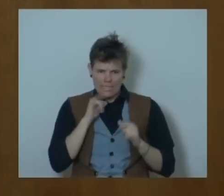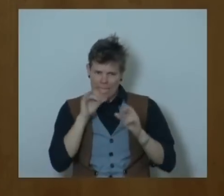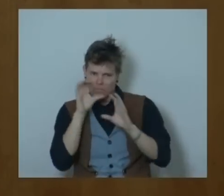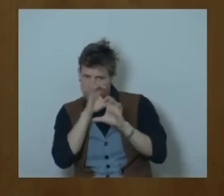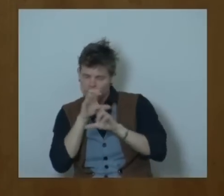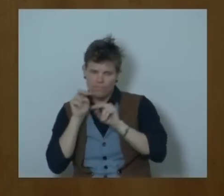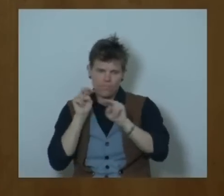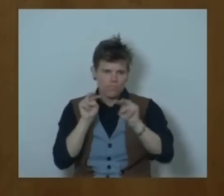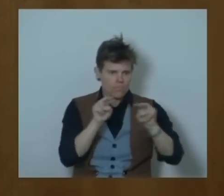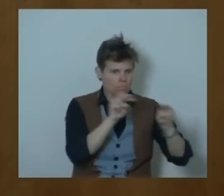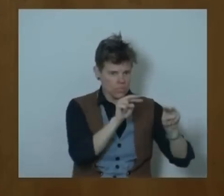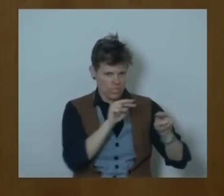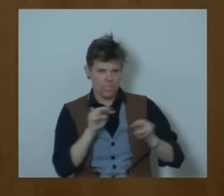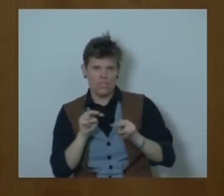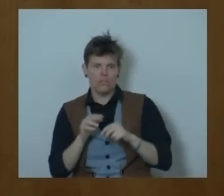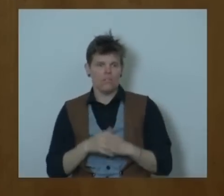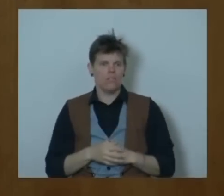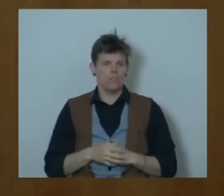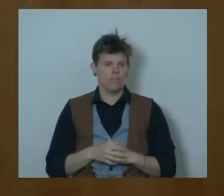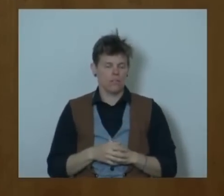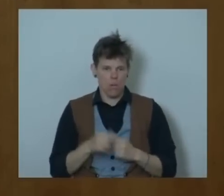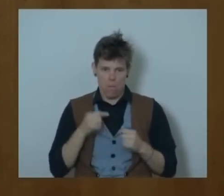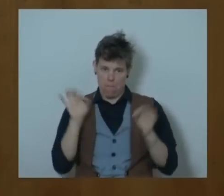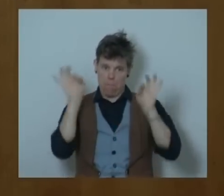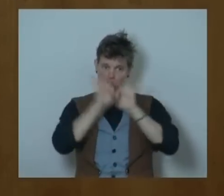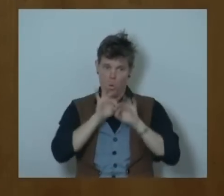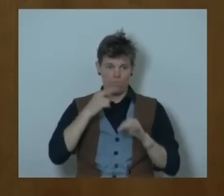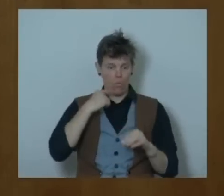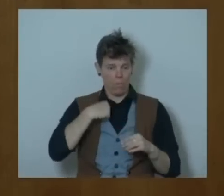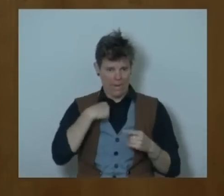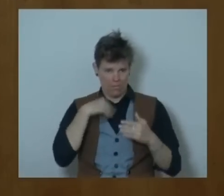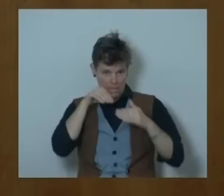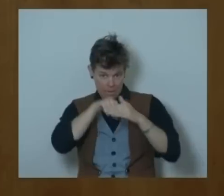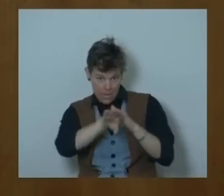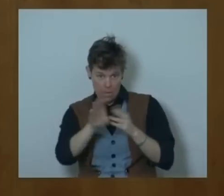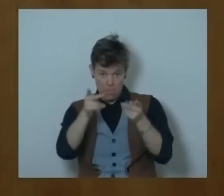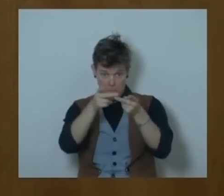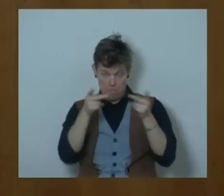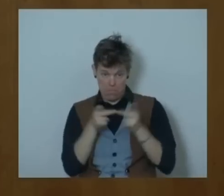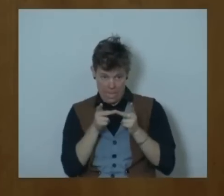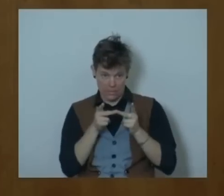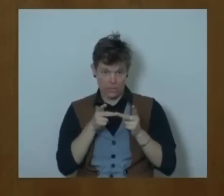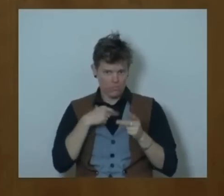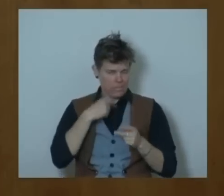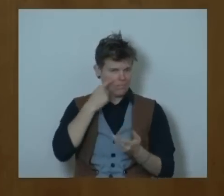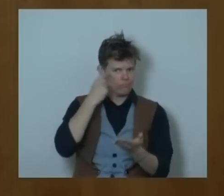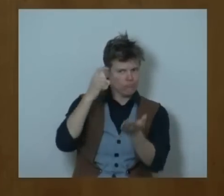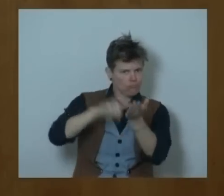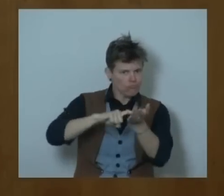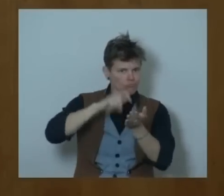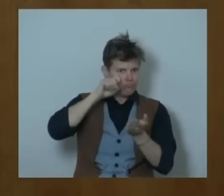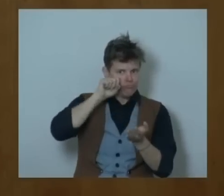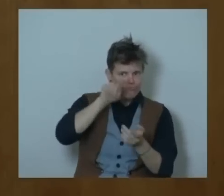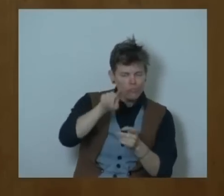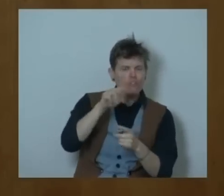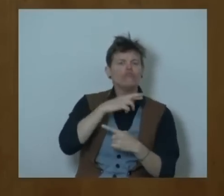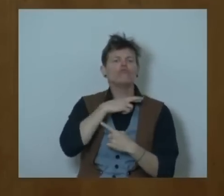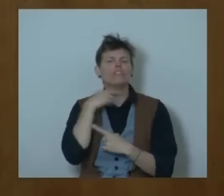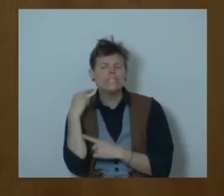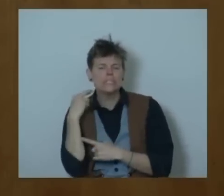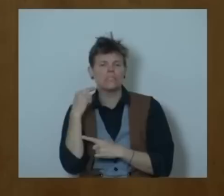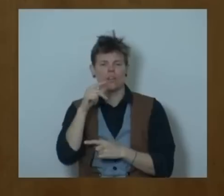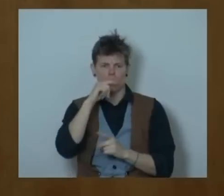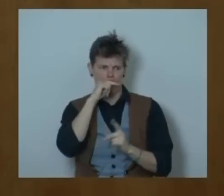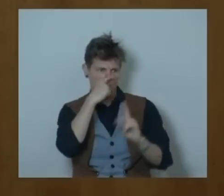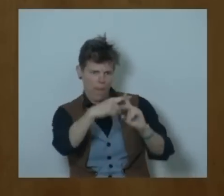me is getting into a facility immediately and identifying the risk. And what the other thing we've learned